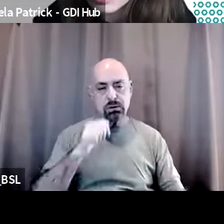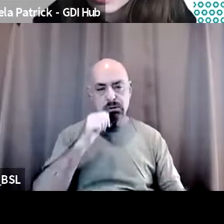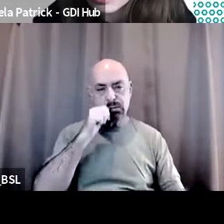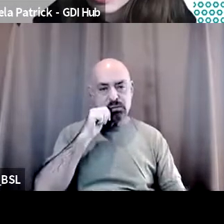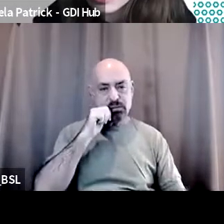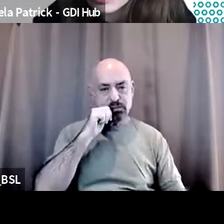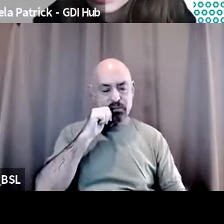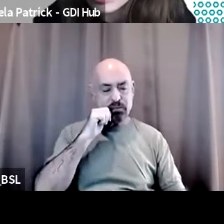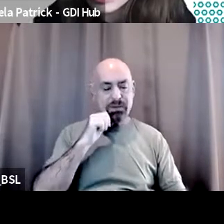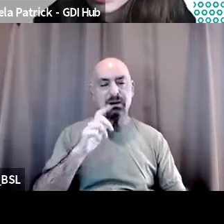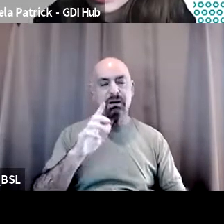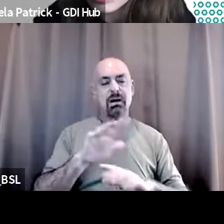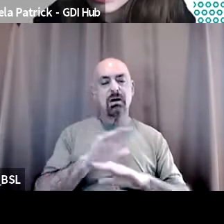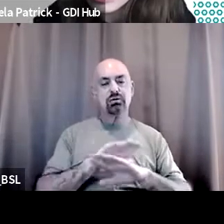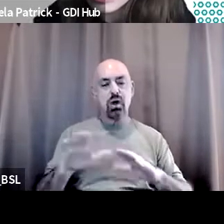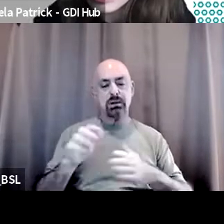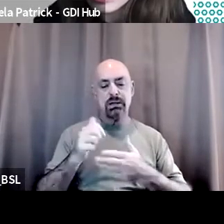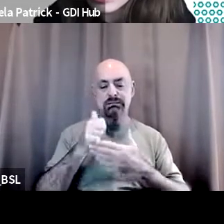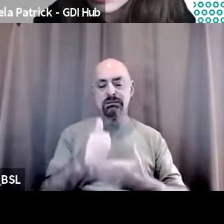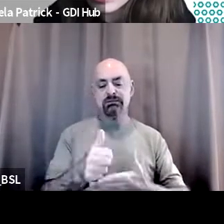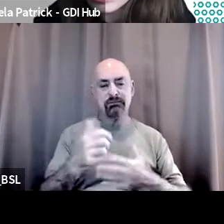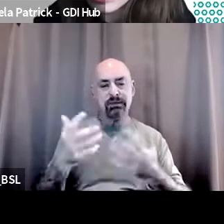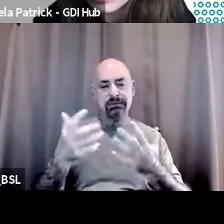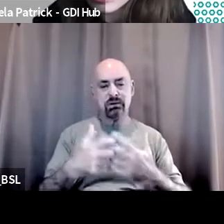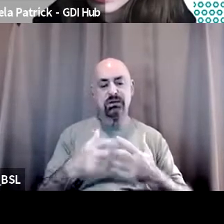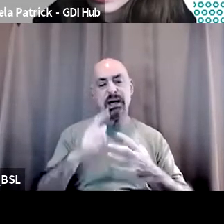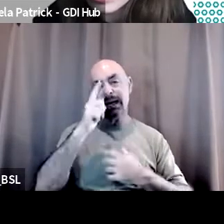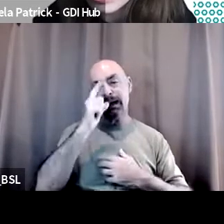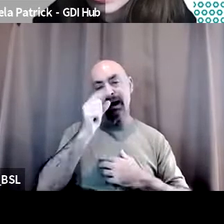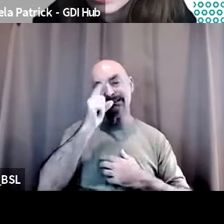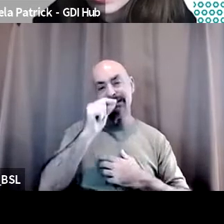on assisted technology capacity assessment.